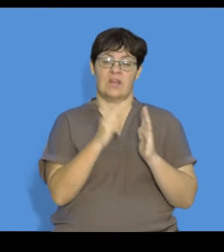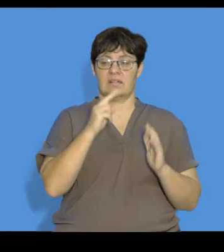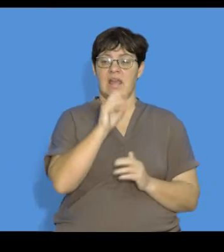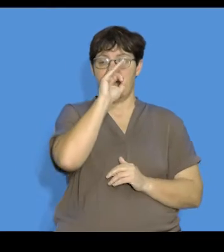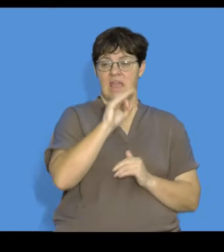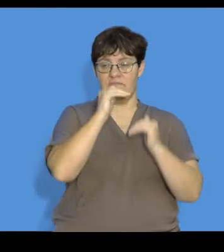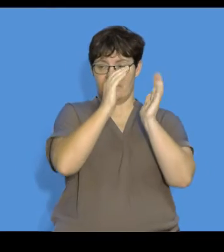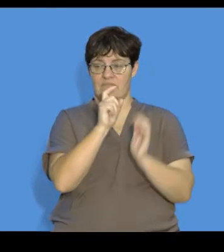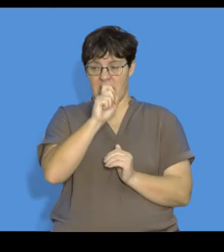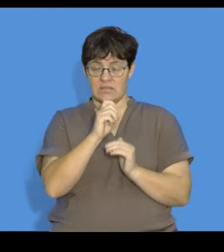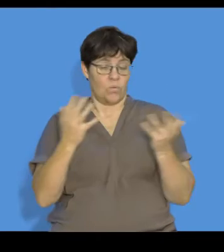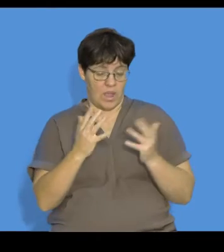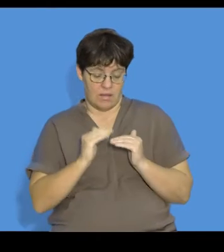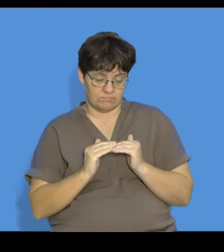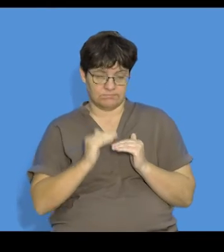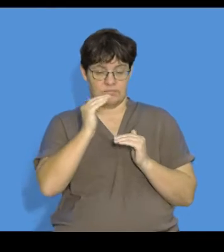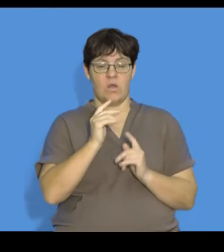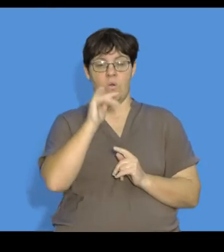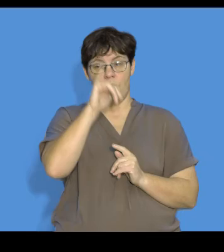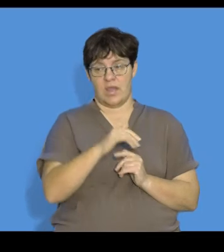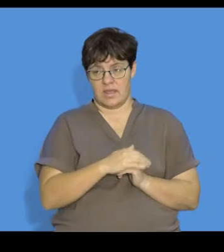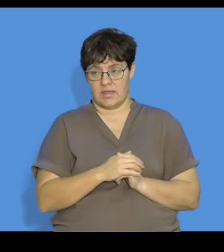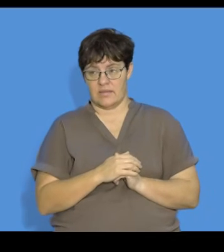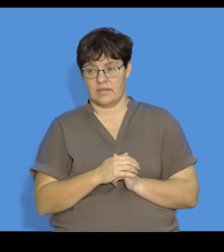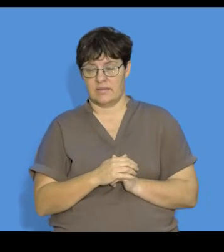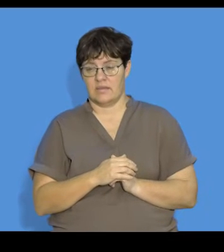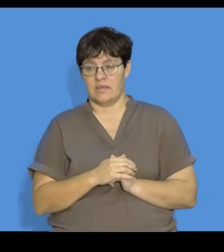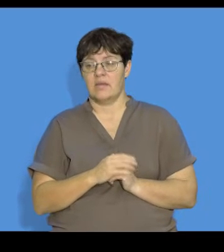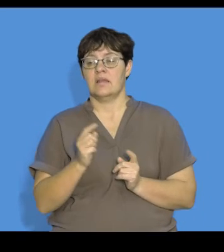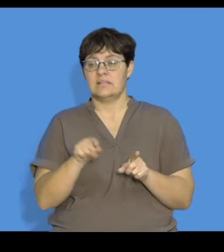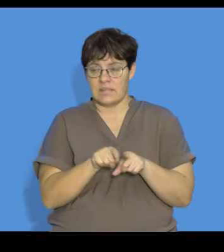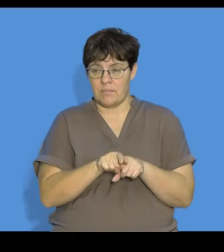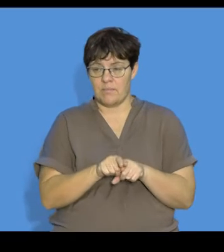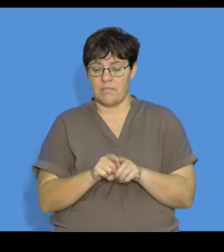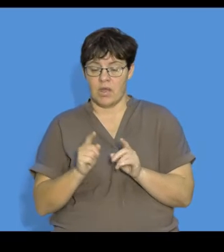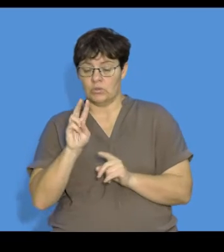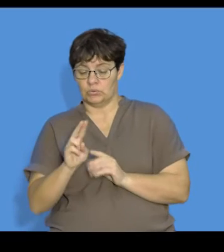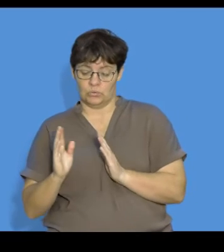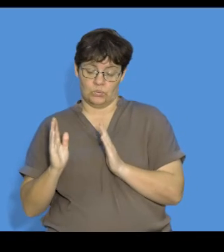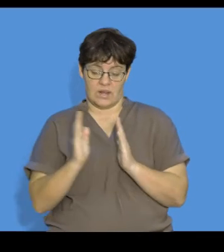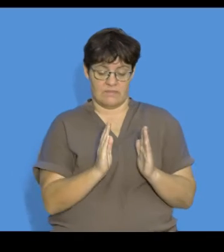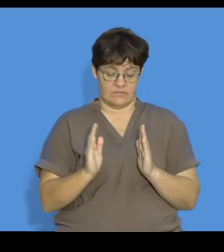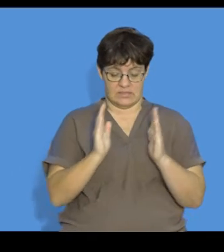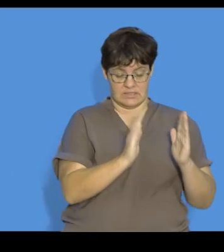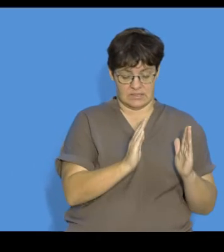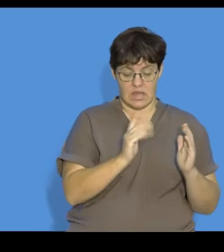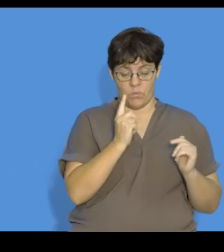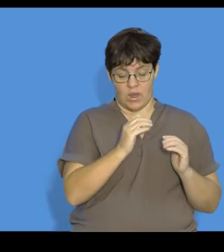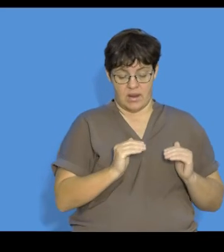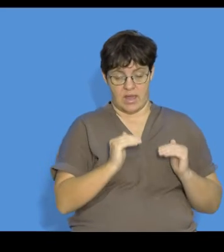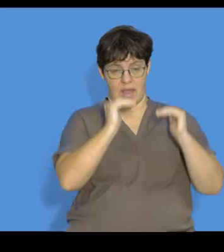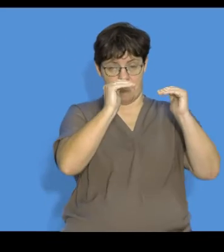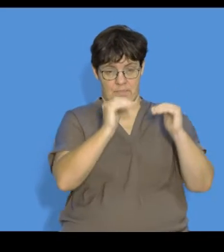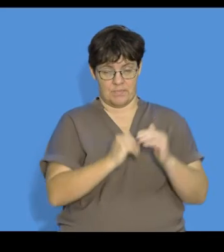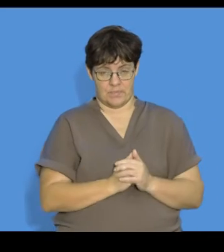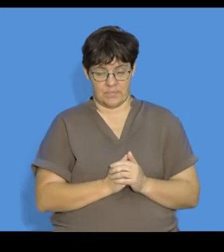the y-axis, and then by also shifting it 2 units left and 1 unit up.